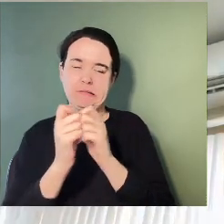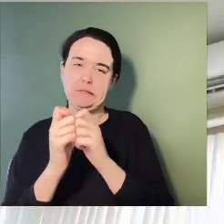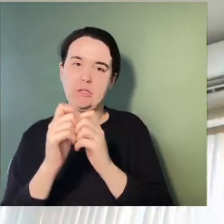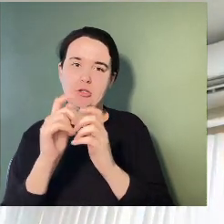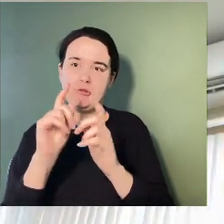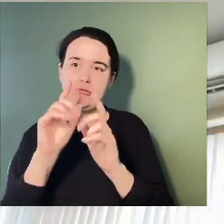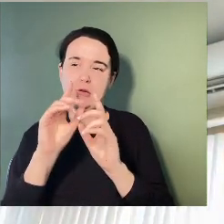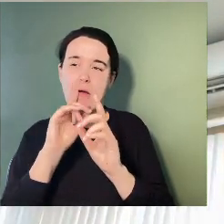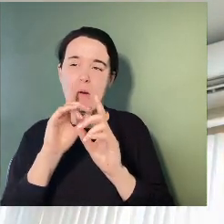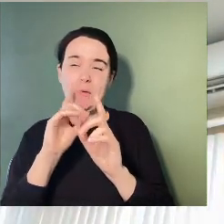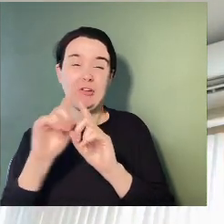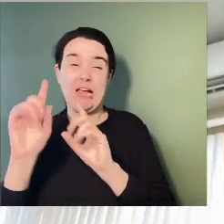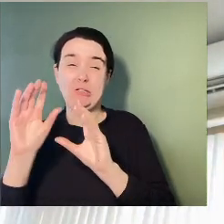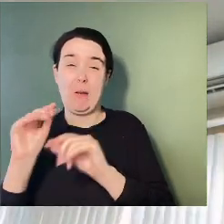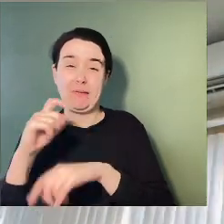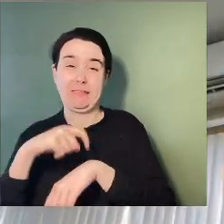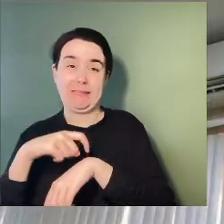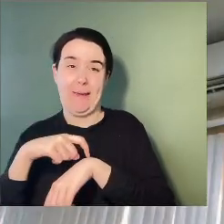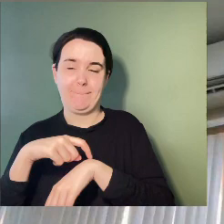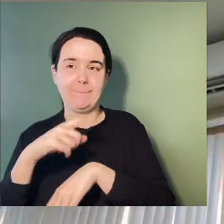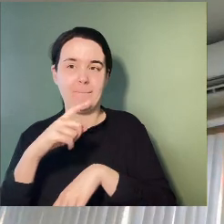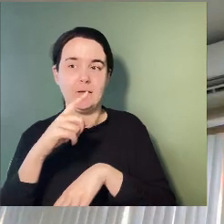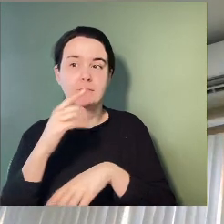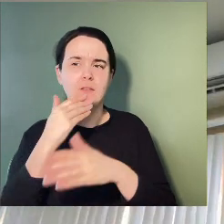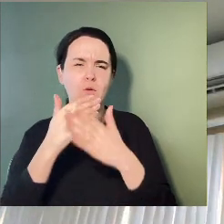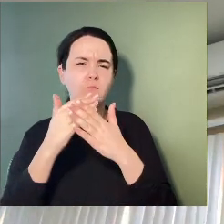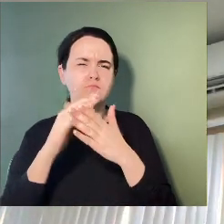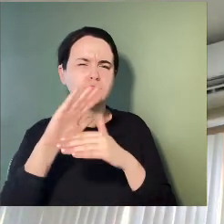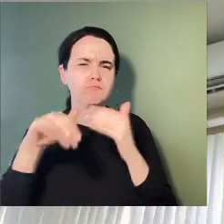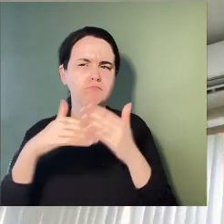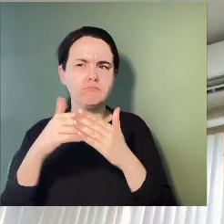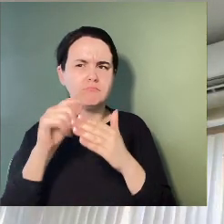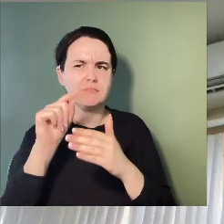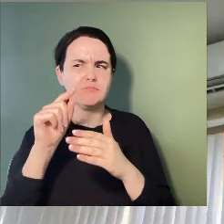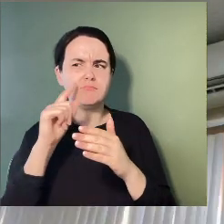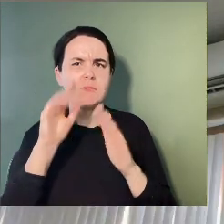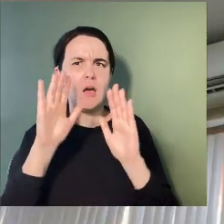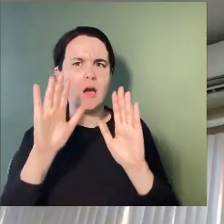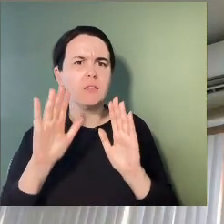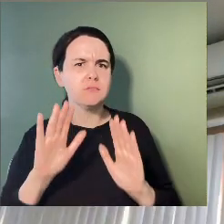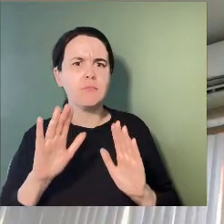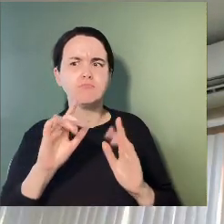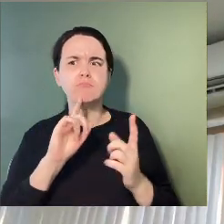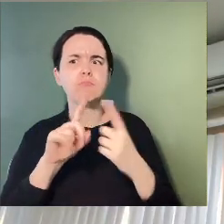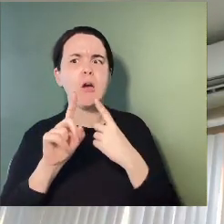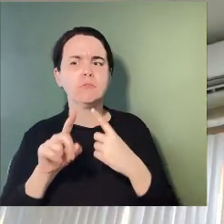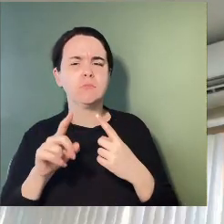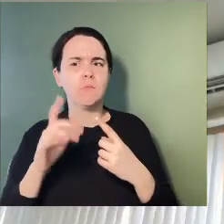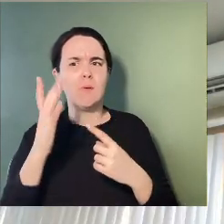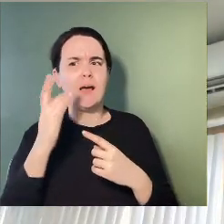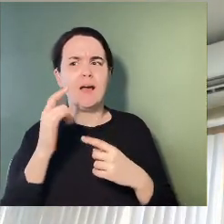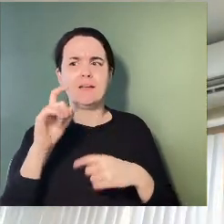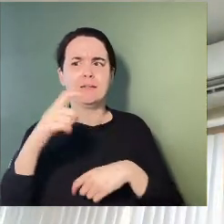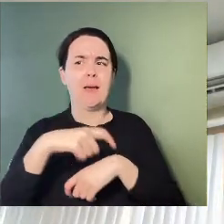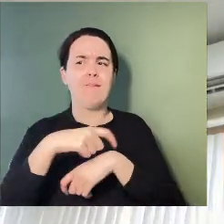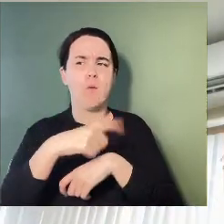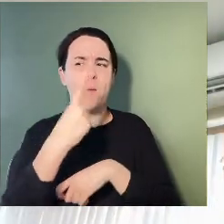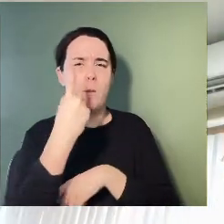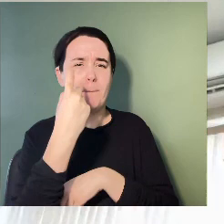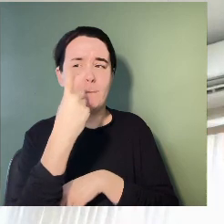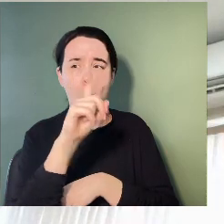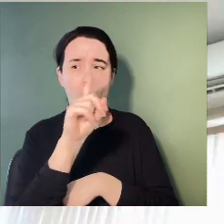Great. Thanks for that, Yvonne. Yeah, and I think really great response to that. So we have time for only one